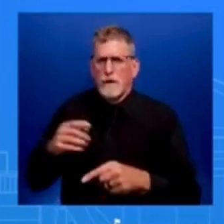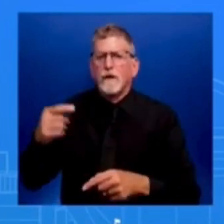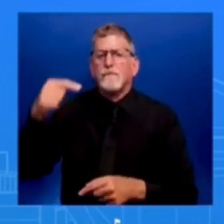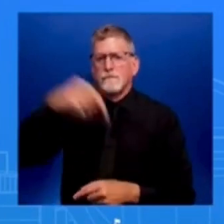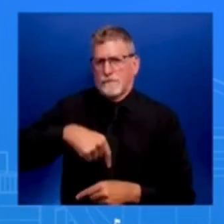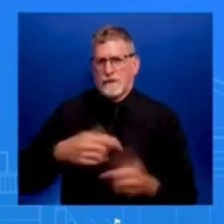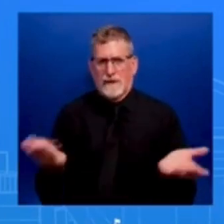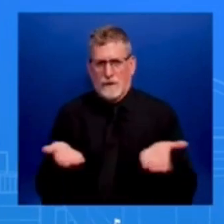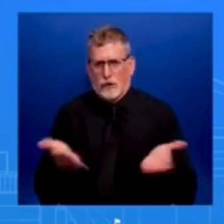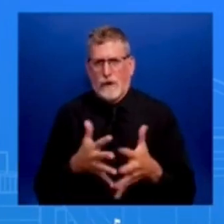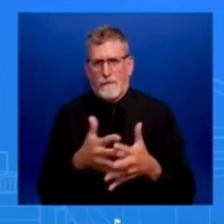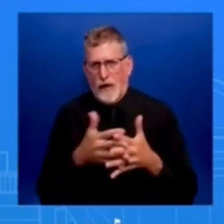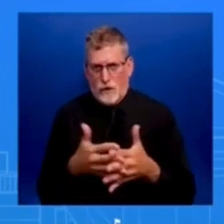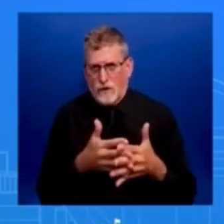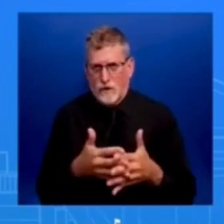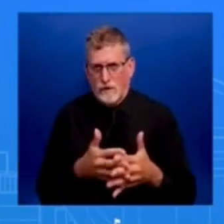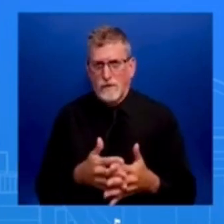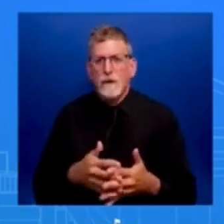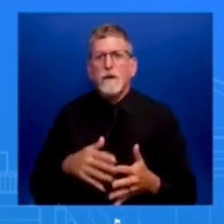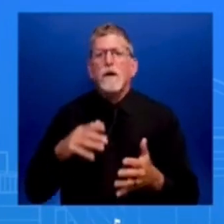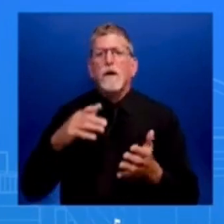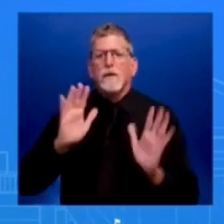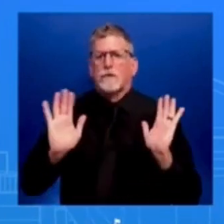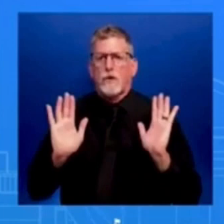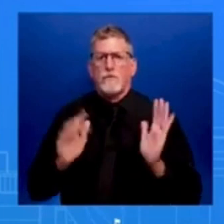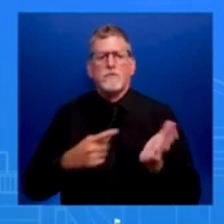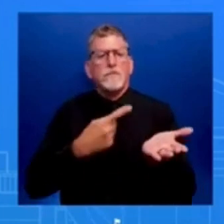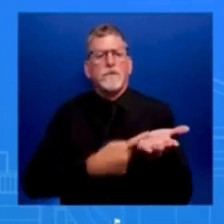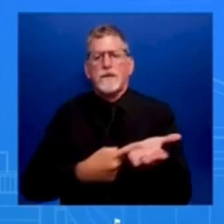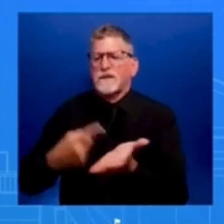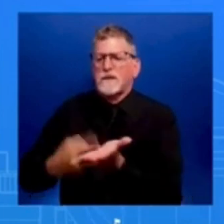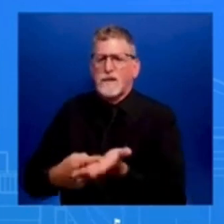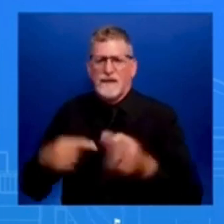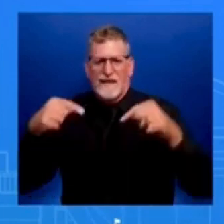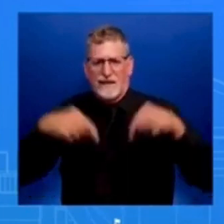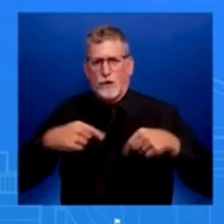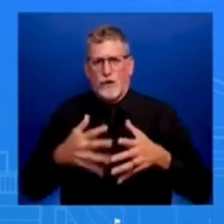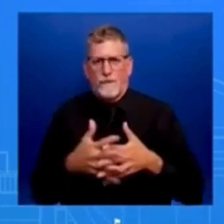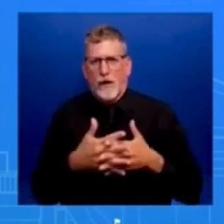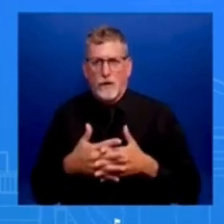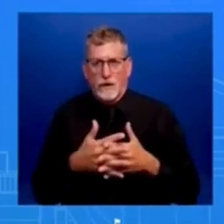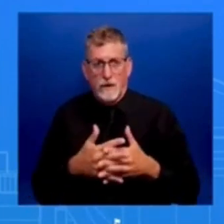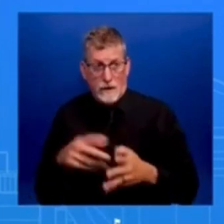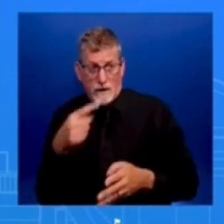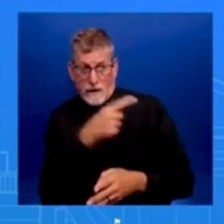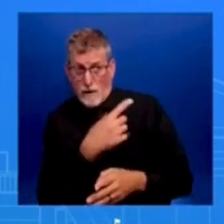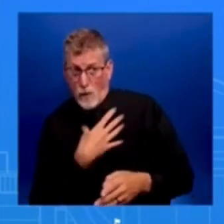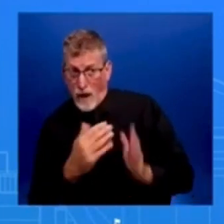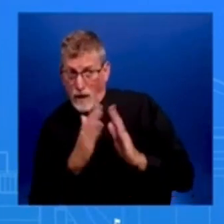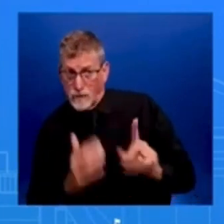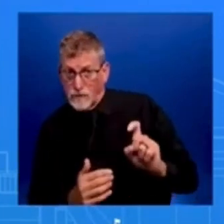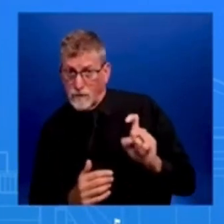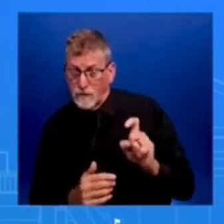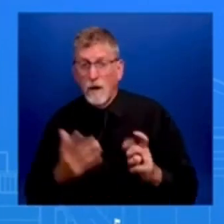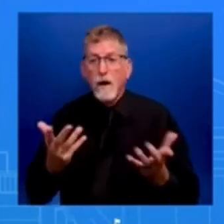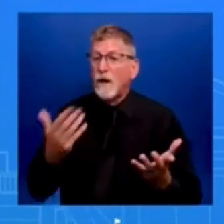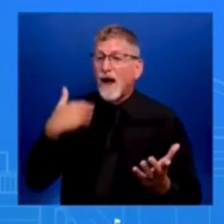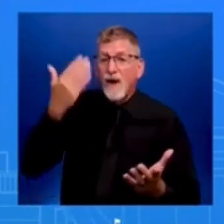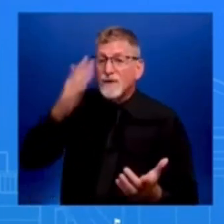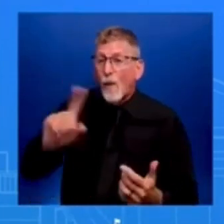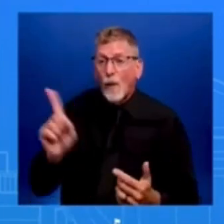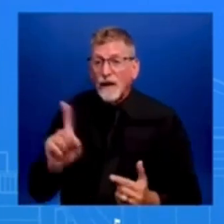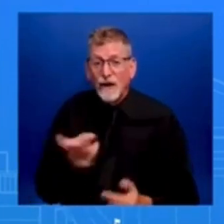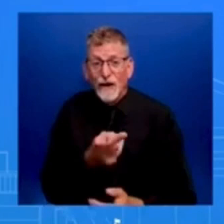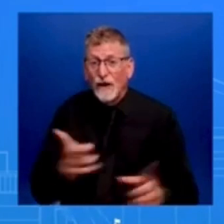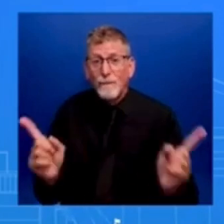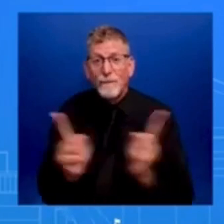and working through. What I can say is the United States, that's what they both agreed on, and both teams are having that conversation on